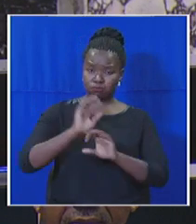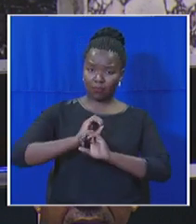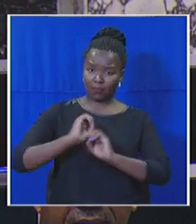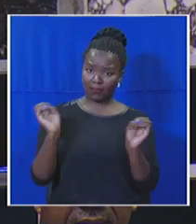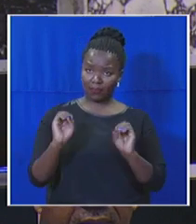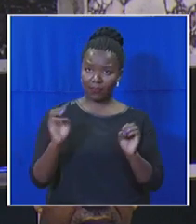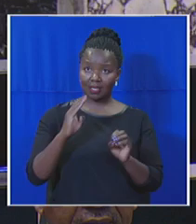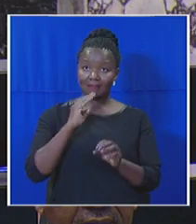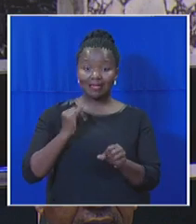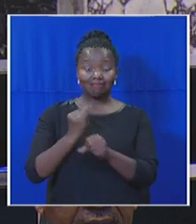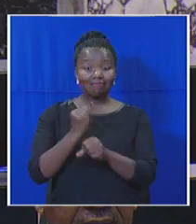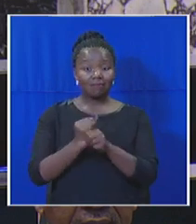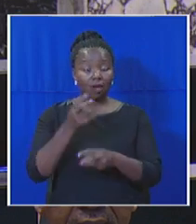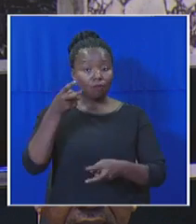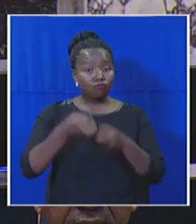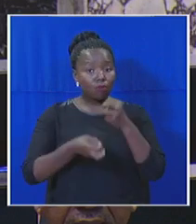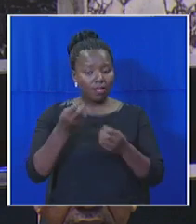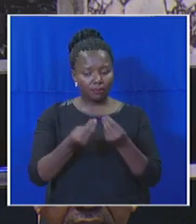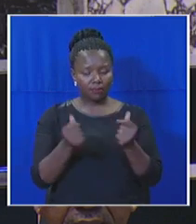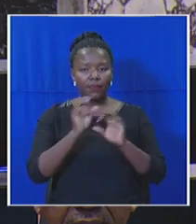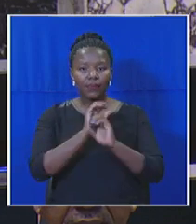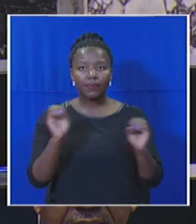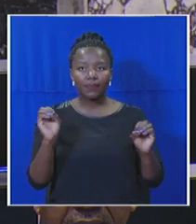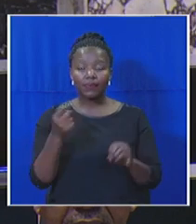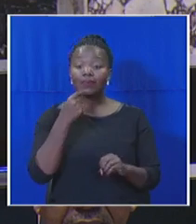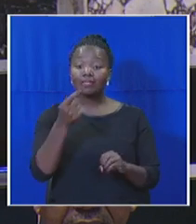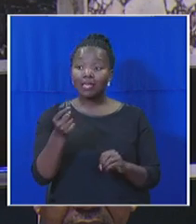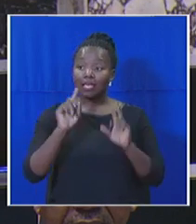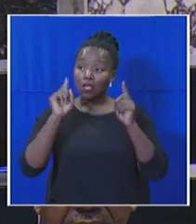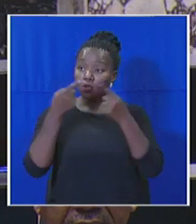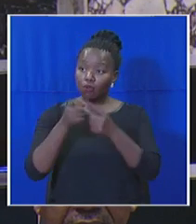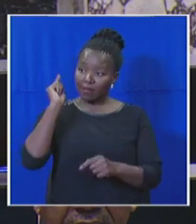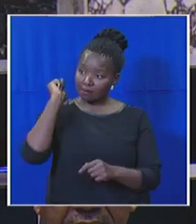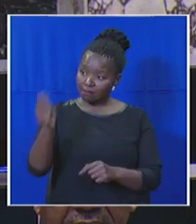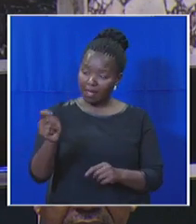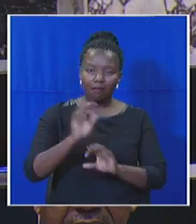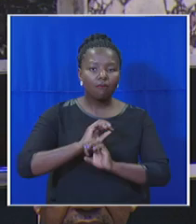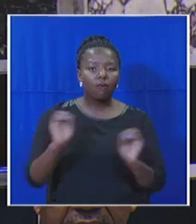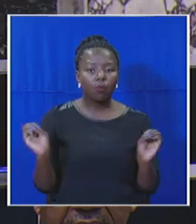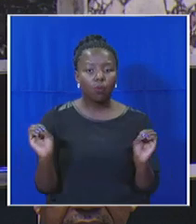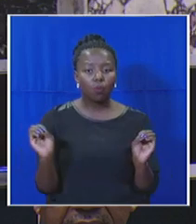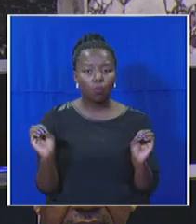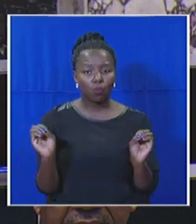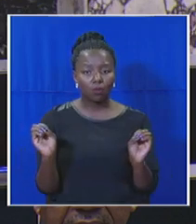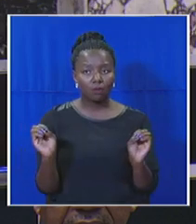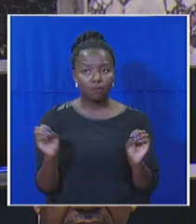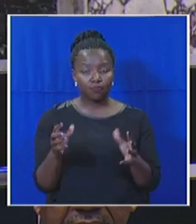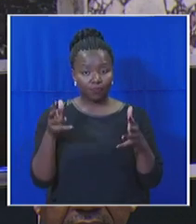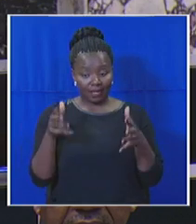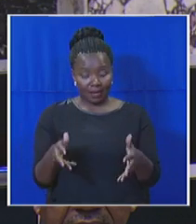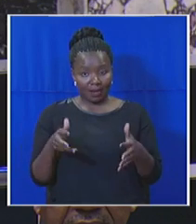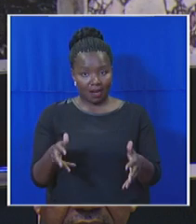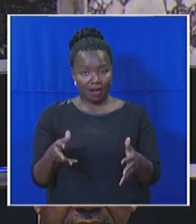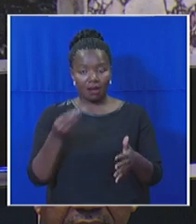immediate concerns of the students, which is fees must fall. It's not that an increase must not be there. So you have made this